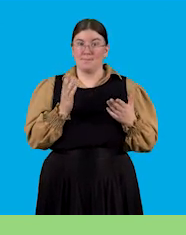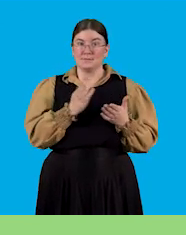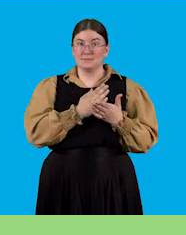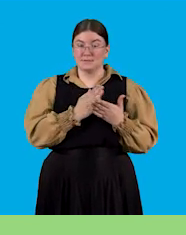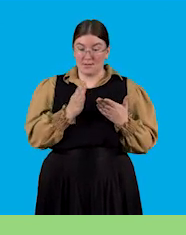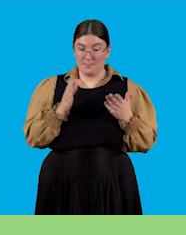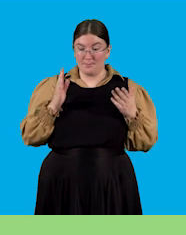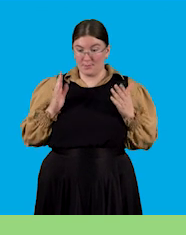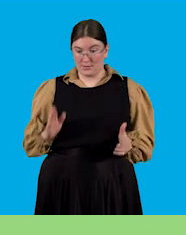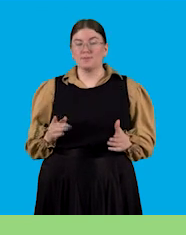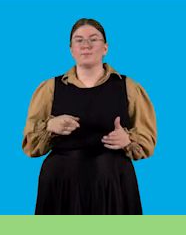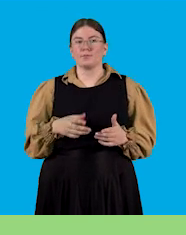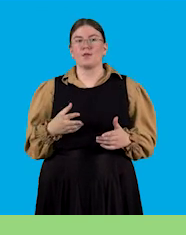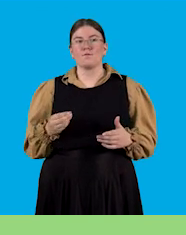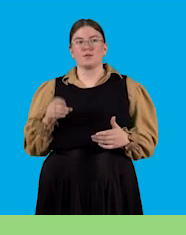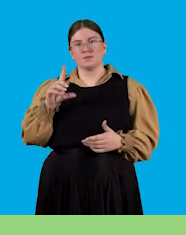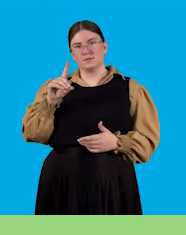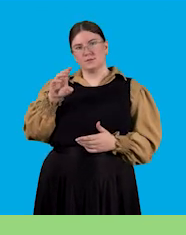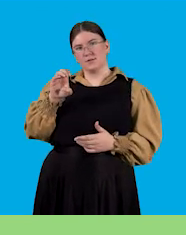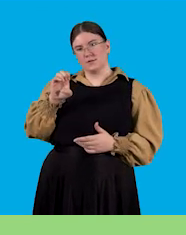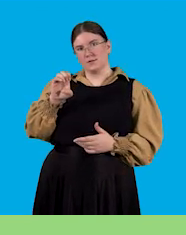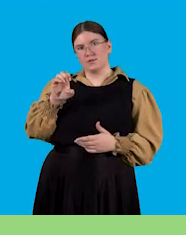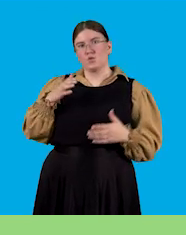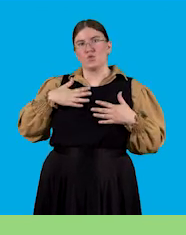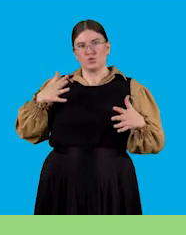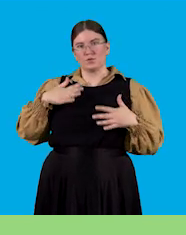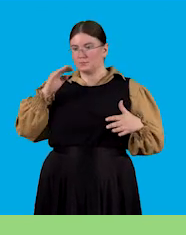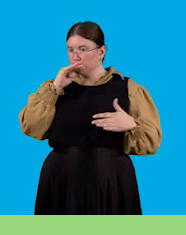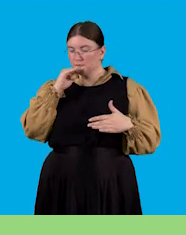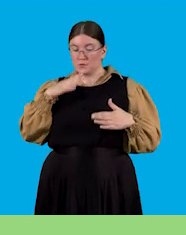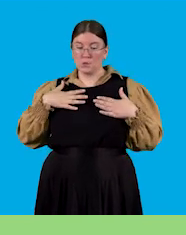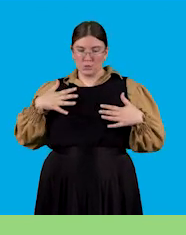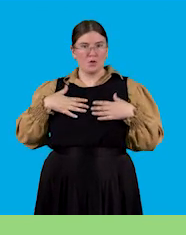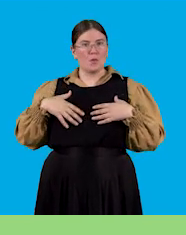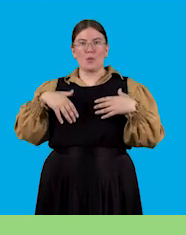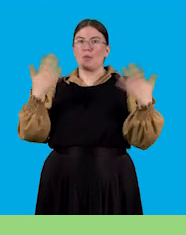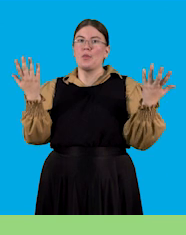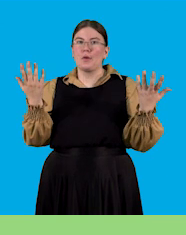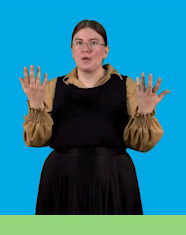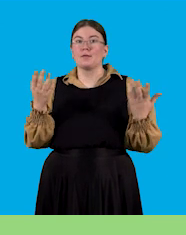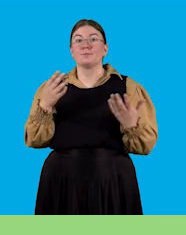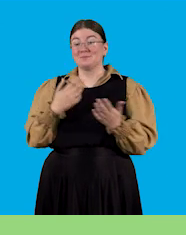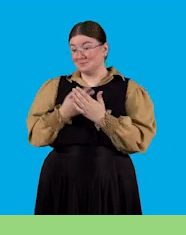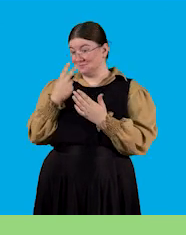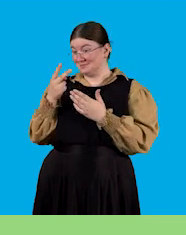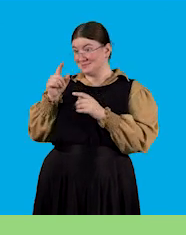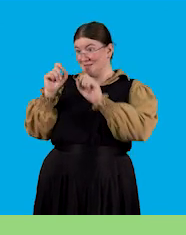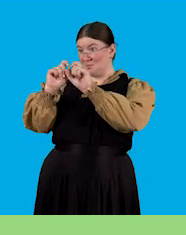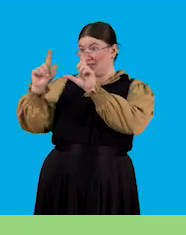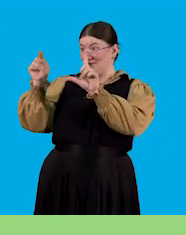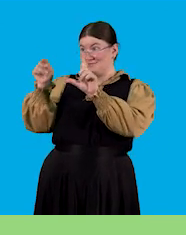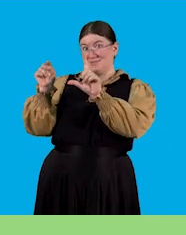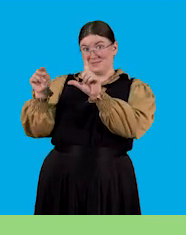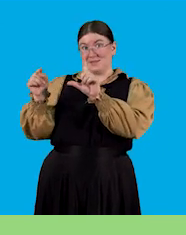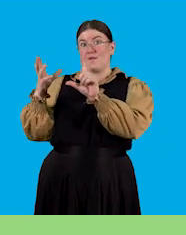blood to the lungs. Now, as we can see with our diagram alongside, there is a figure of a human with the